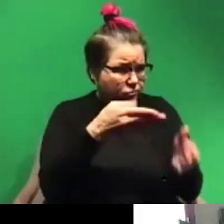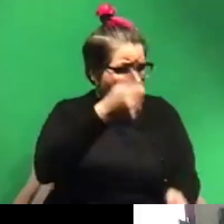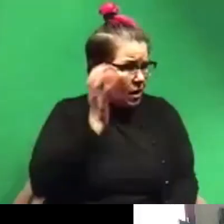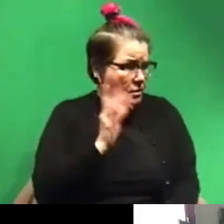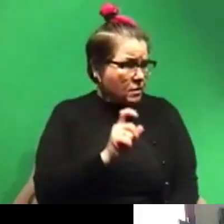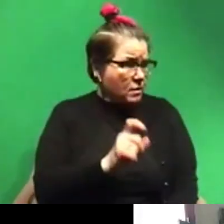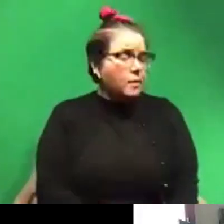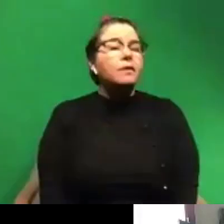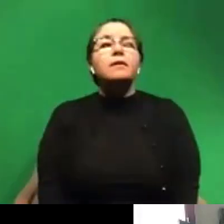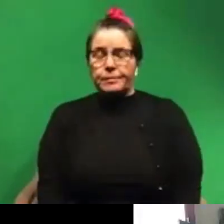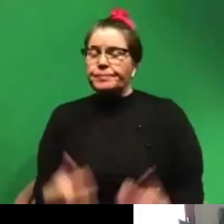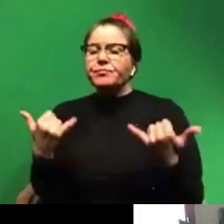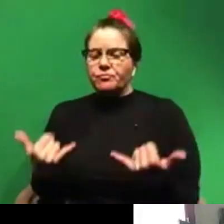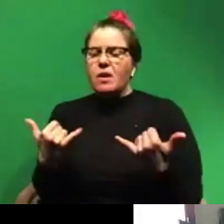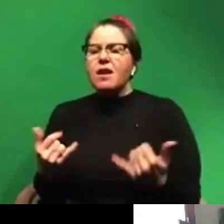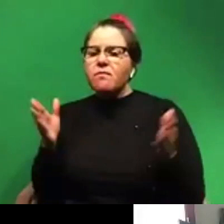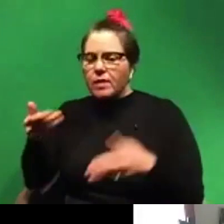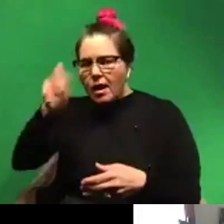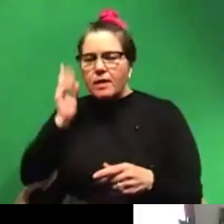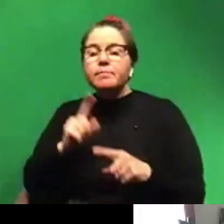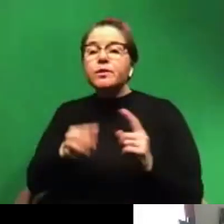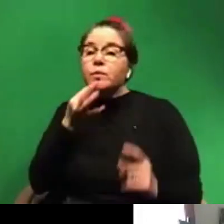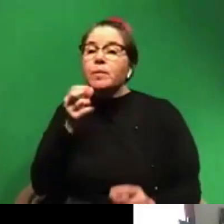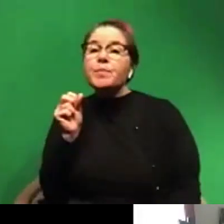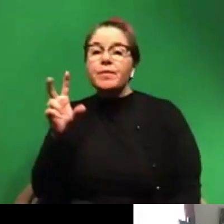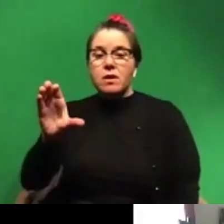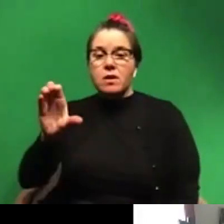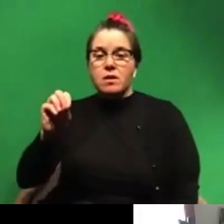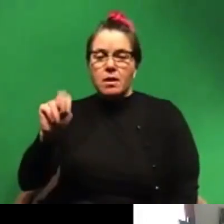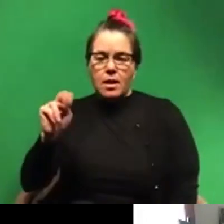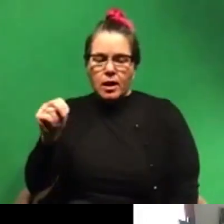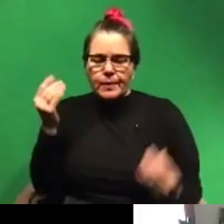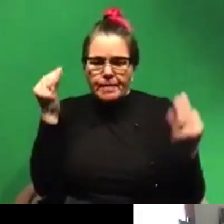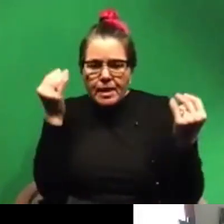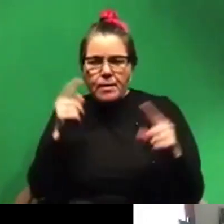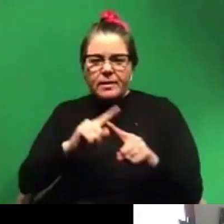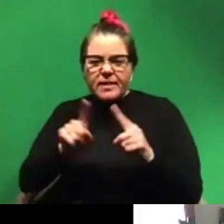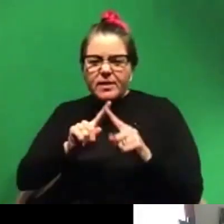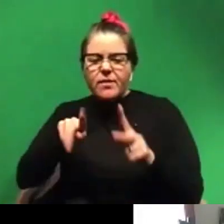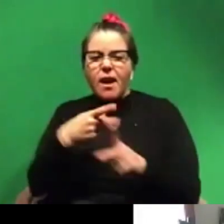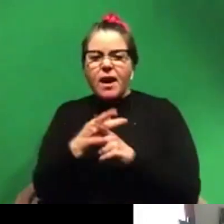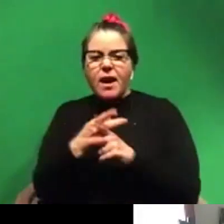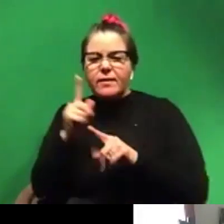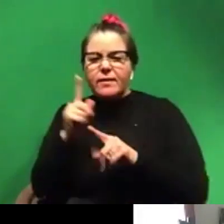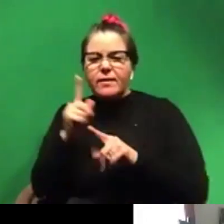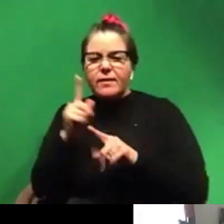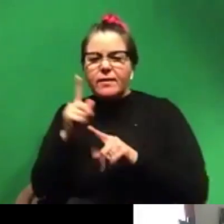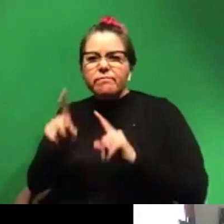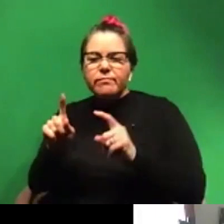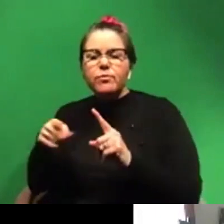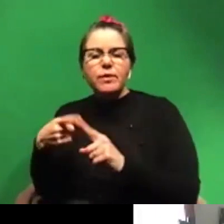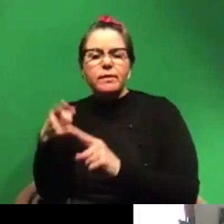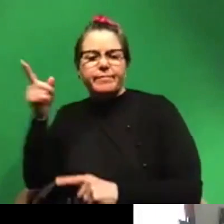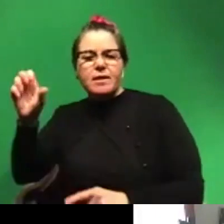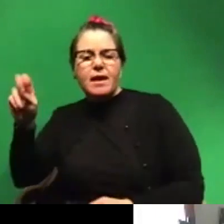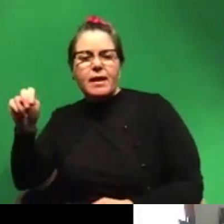Right now it's only in Alaska, but I'm moving to Connecticut. And so I'm thinking about the different kinds of questions that I can ask when I'm in Connecticut that I couldn't ask when I